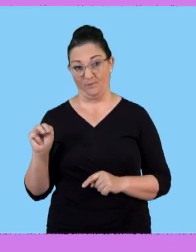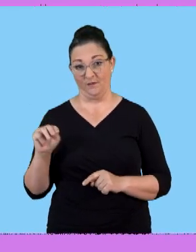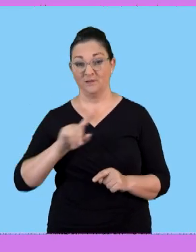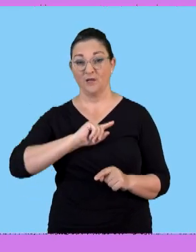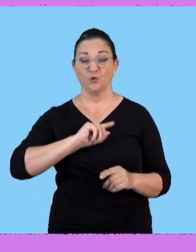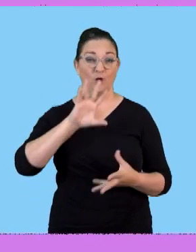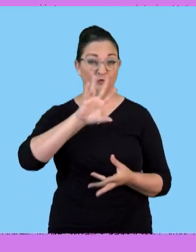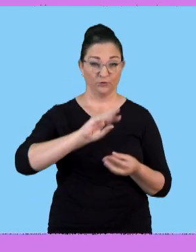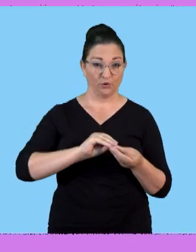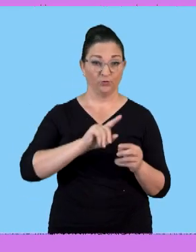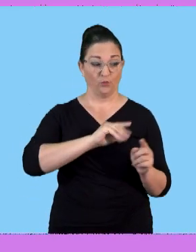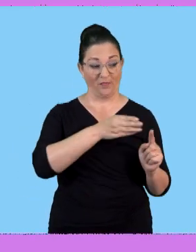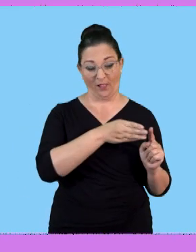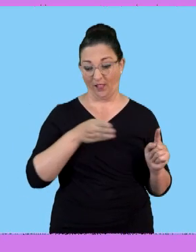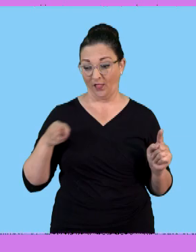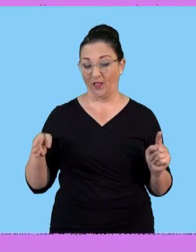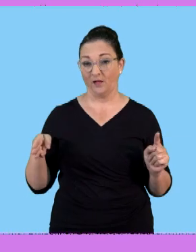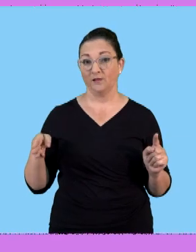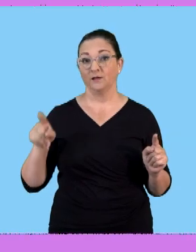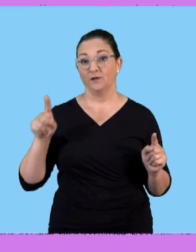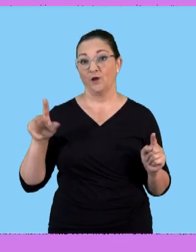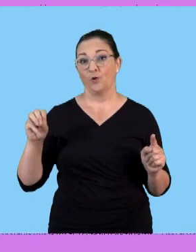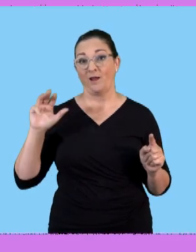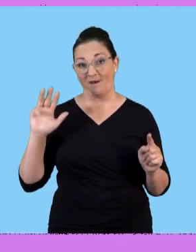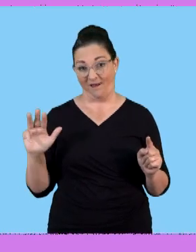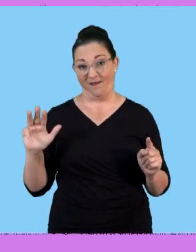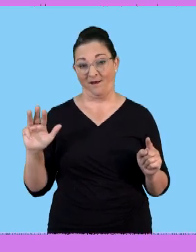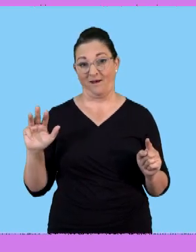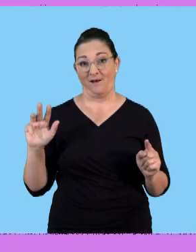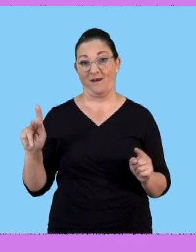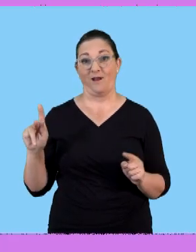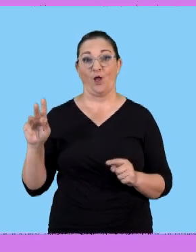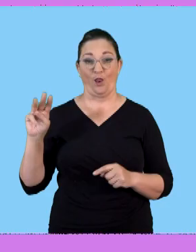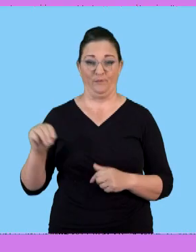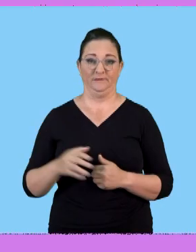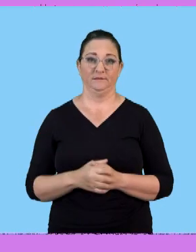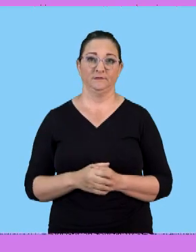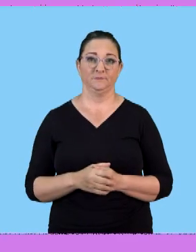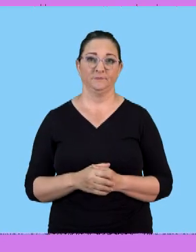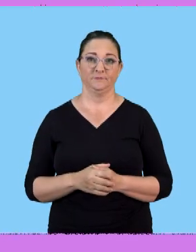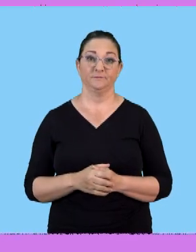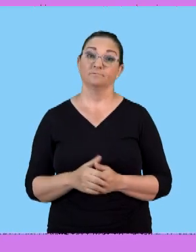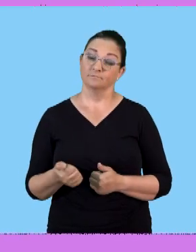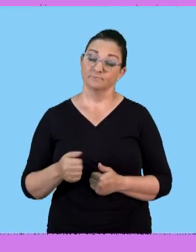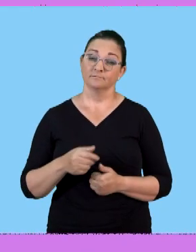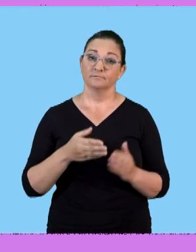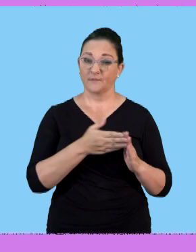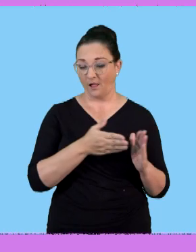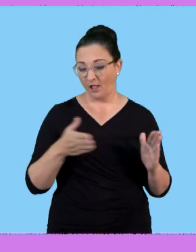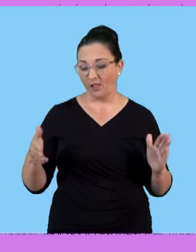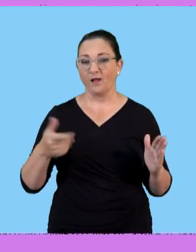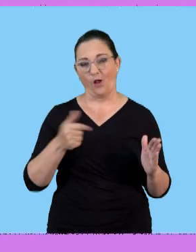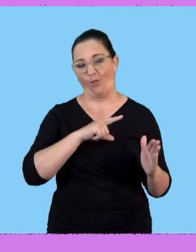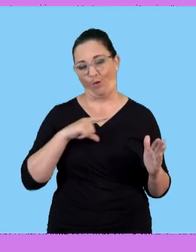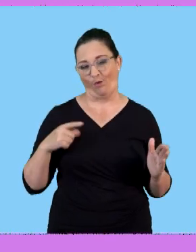the total distance, therefore, equals 109 kilometers. All right, so that is how